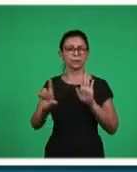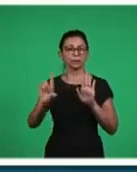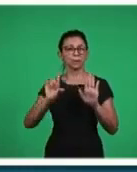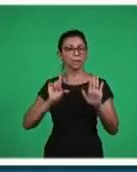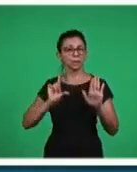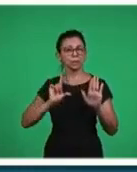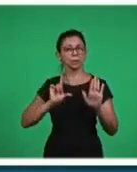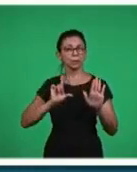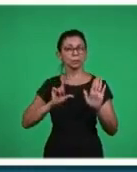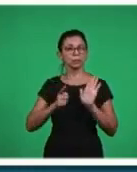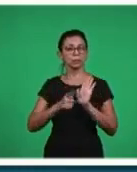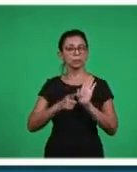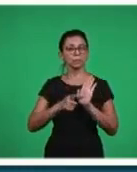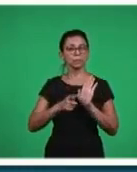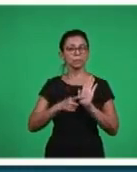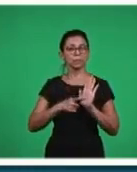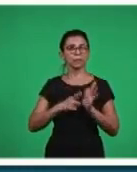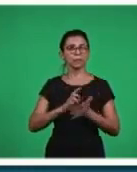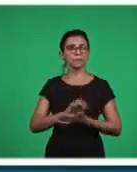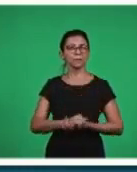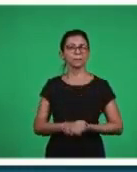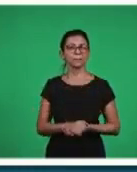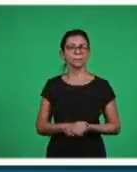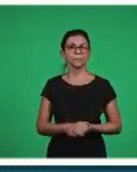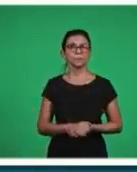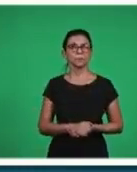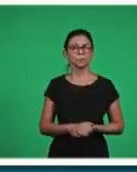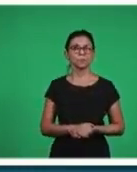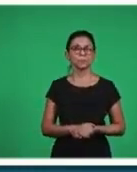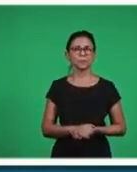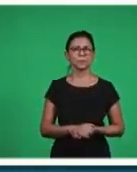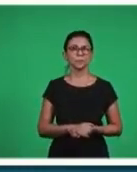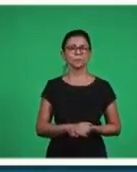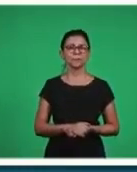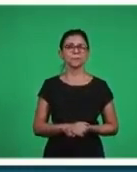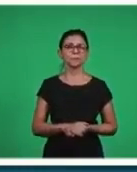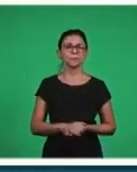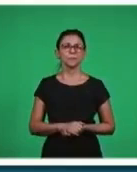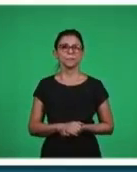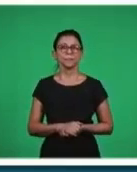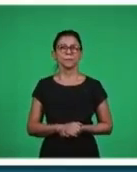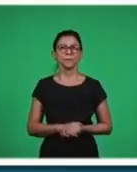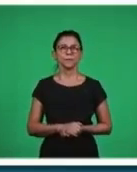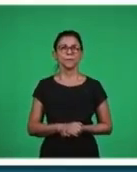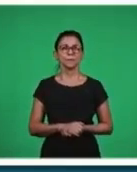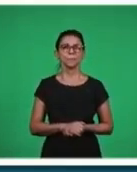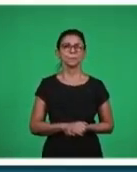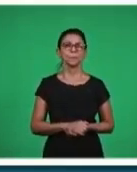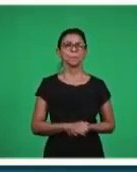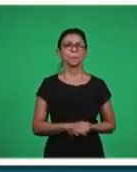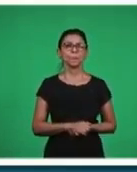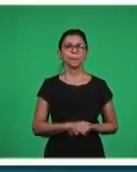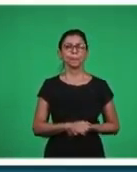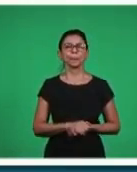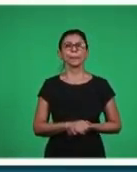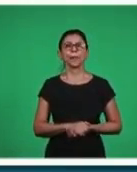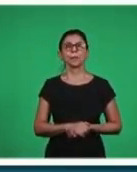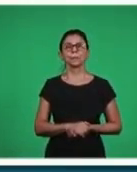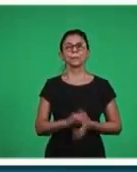before in a few verses, the brethren are going to find this passage of the religious that wanted to